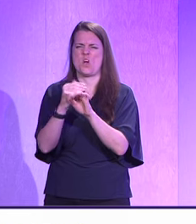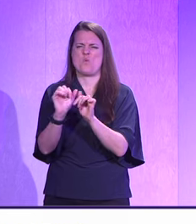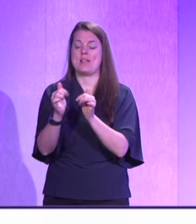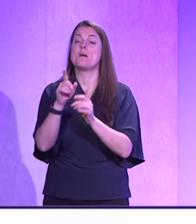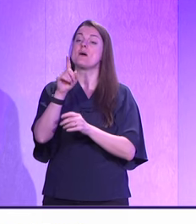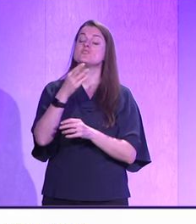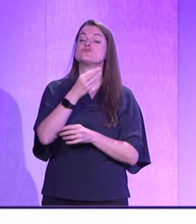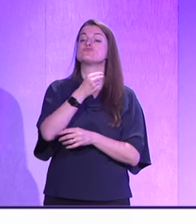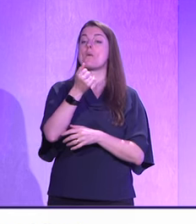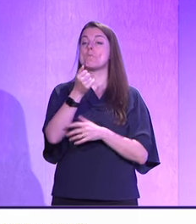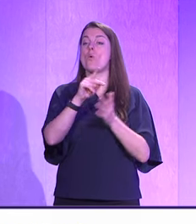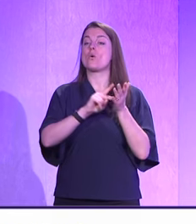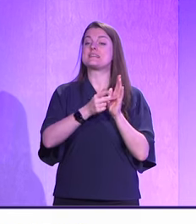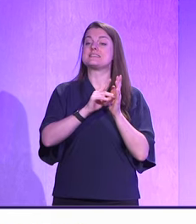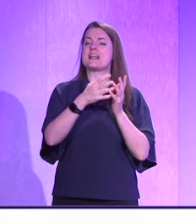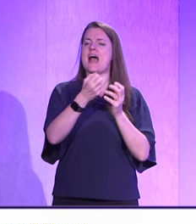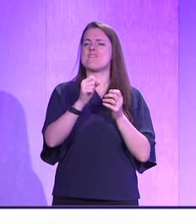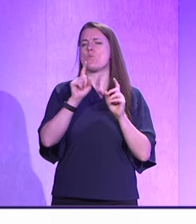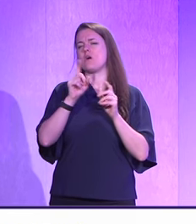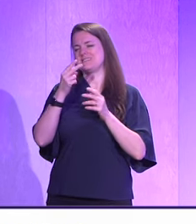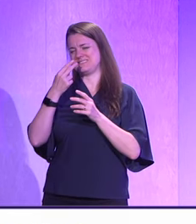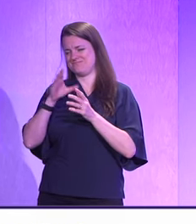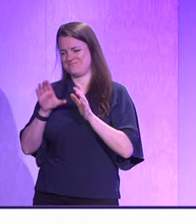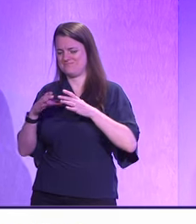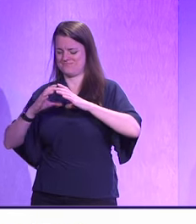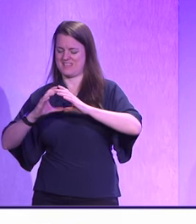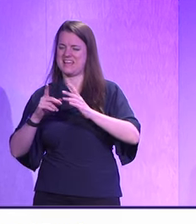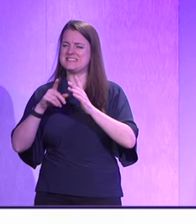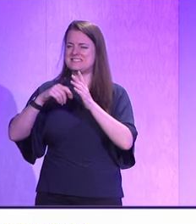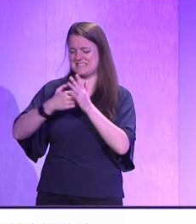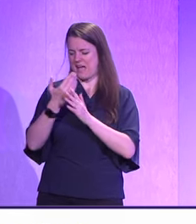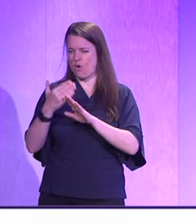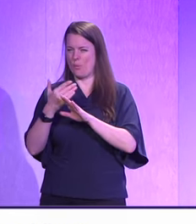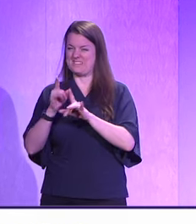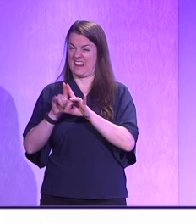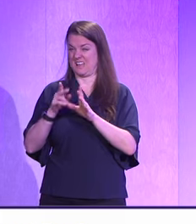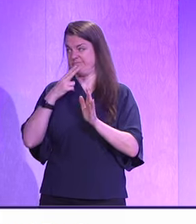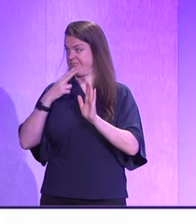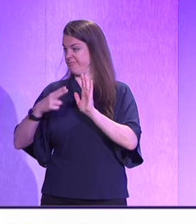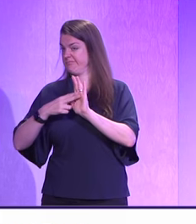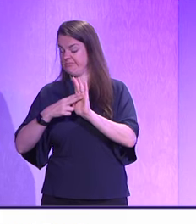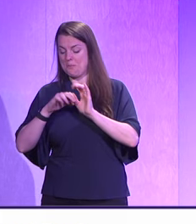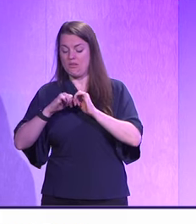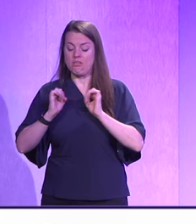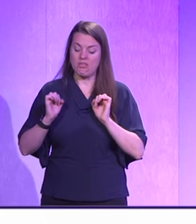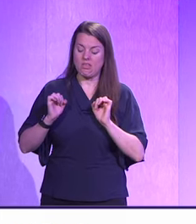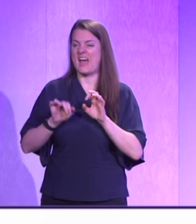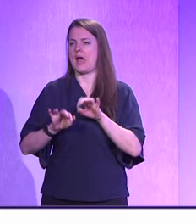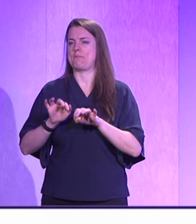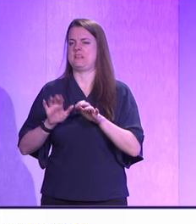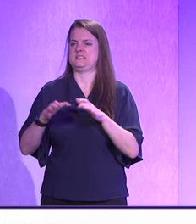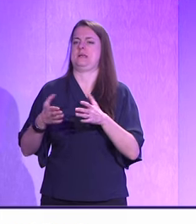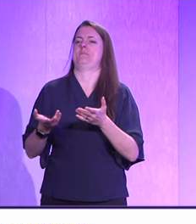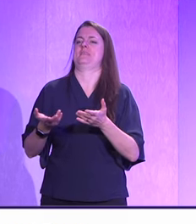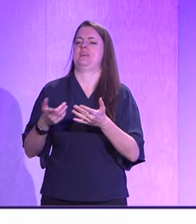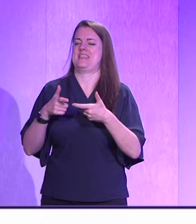Some organizations have what they call DevOps is really like a rebranded system administration team, shown in red there. And there's still a